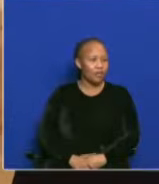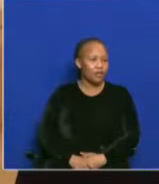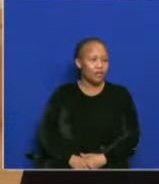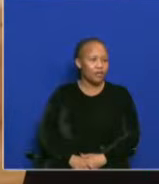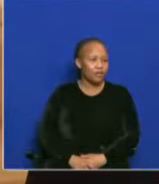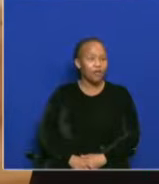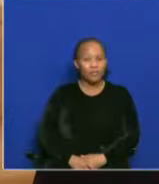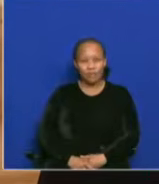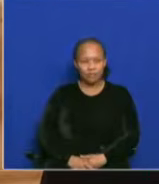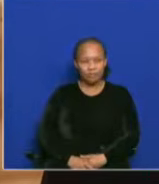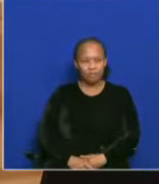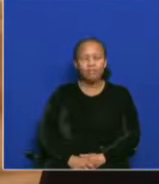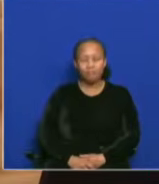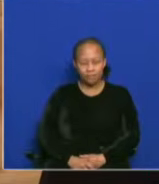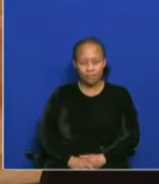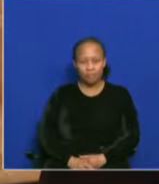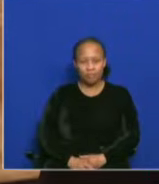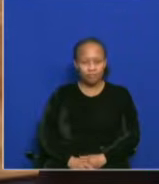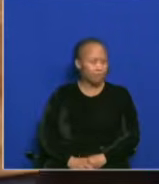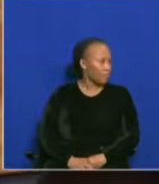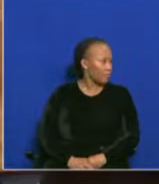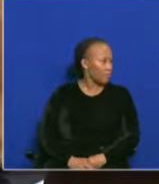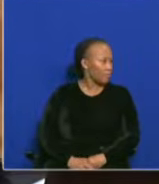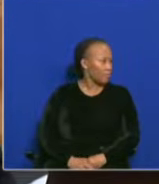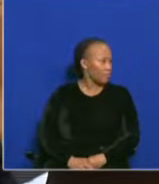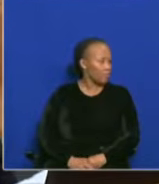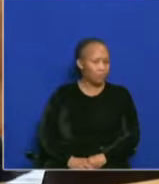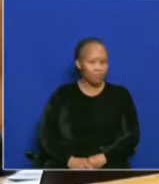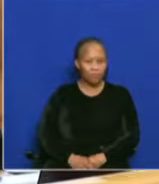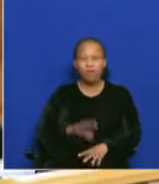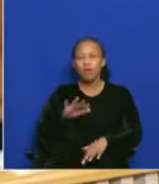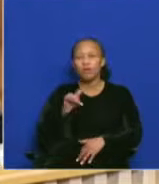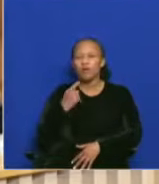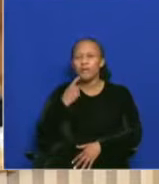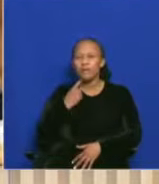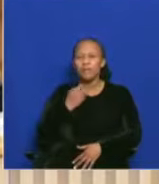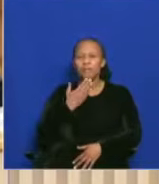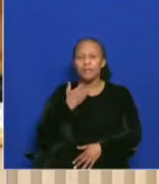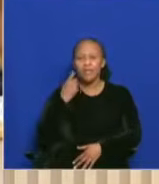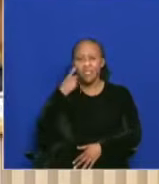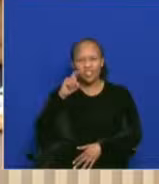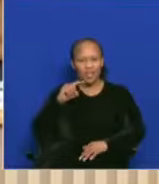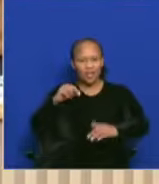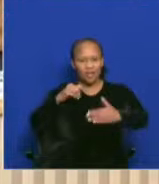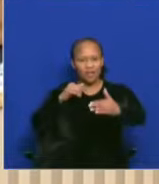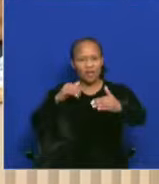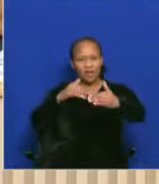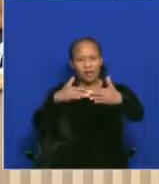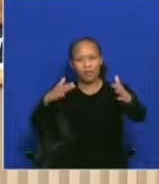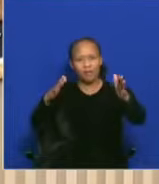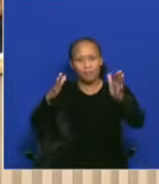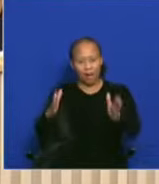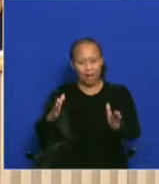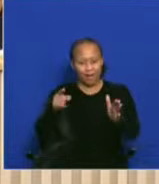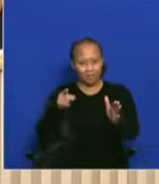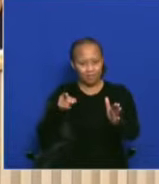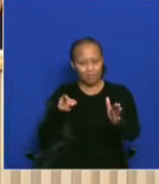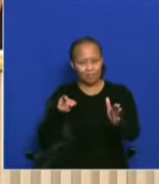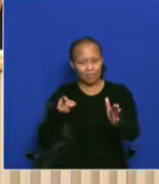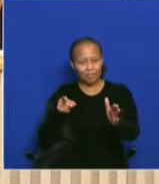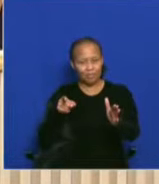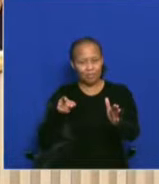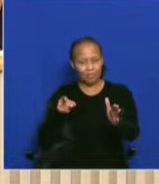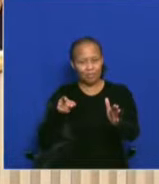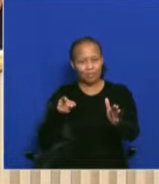Salam Zazi Guru. Please check with the pilot how many test kits are they looking at ordering,